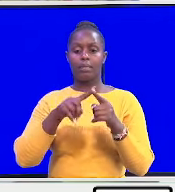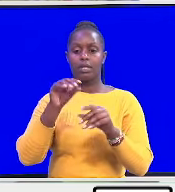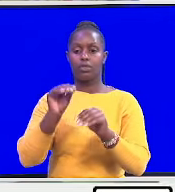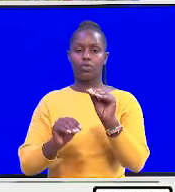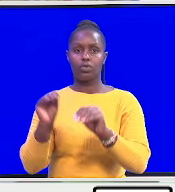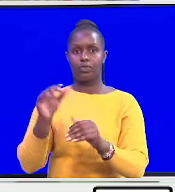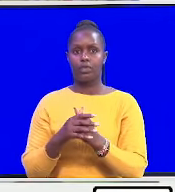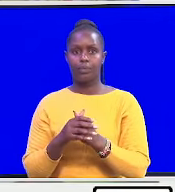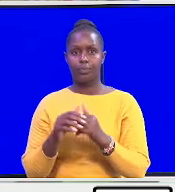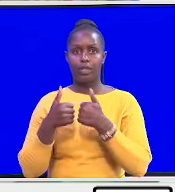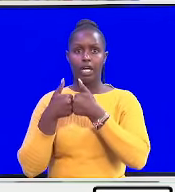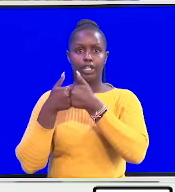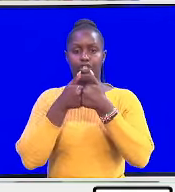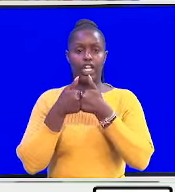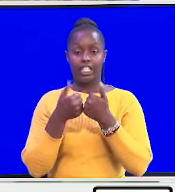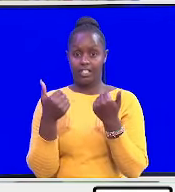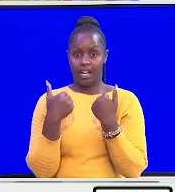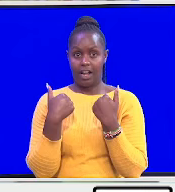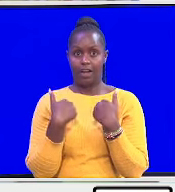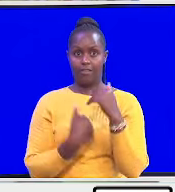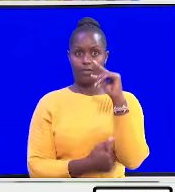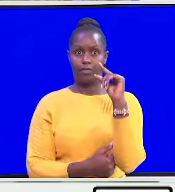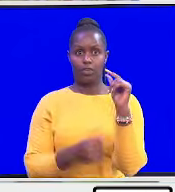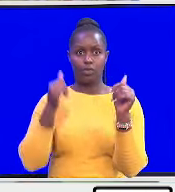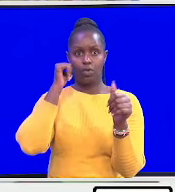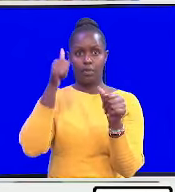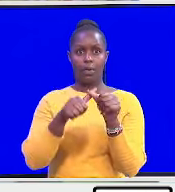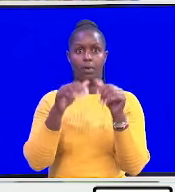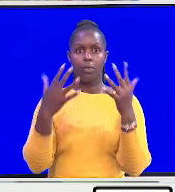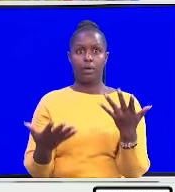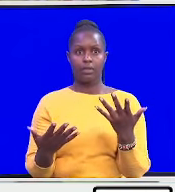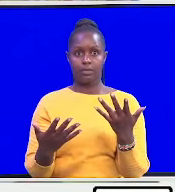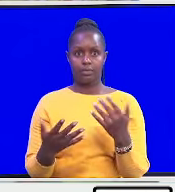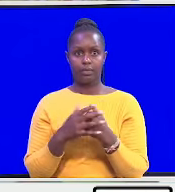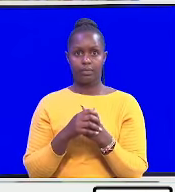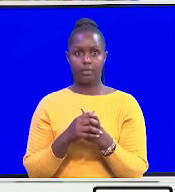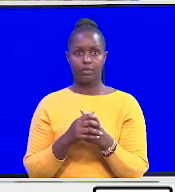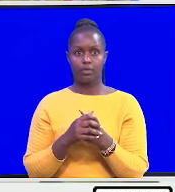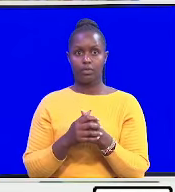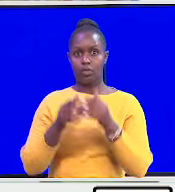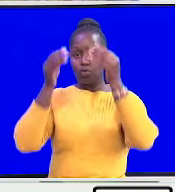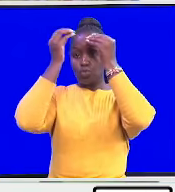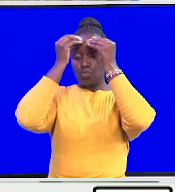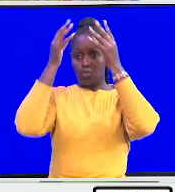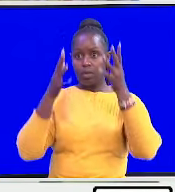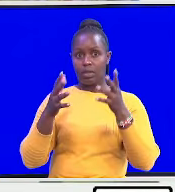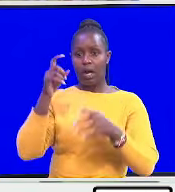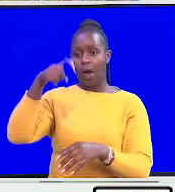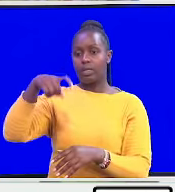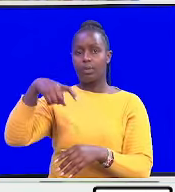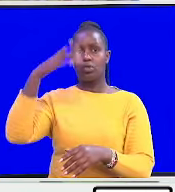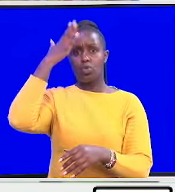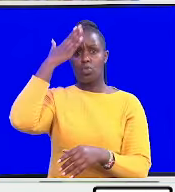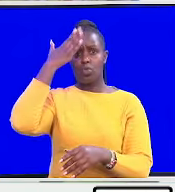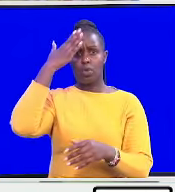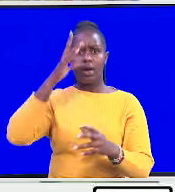na changamoto kidogo kwa sababu nakumbuka kwamba watu walikuwa na wanafunzi walikuwa wajue matokeo ya